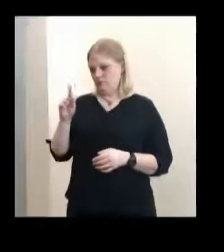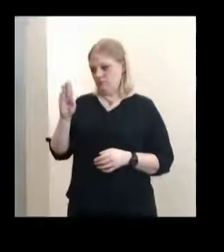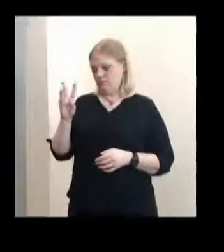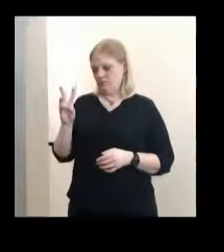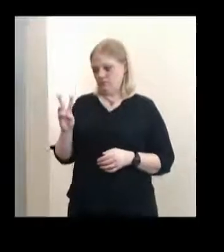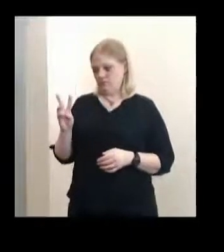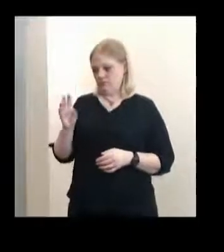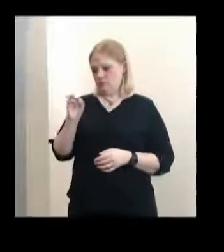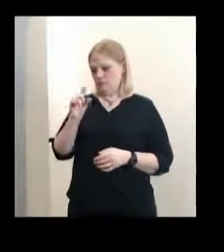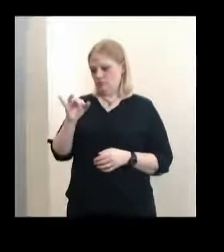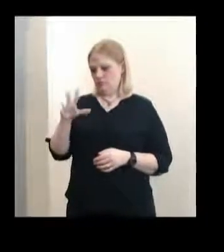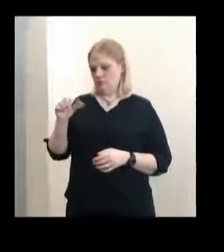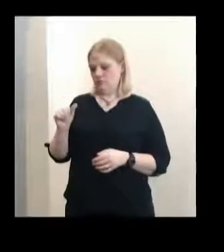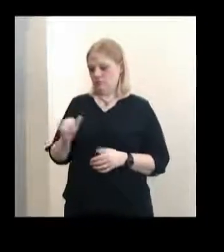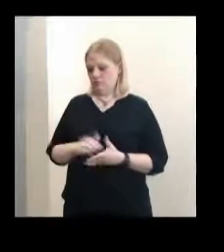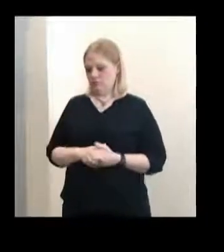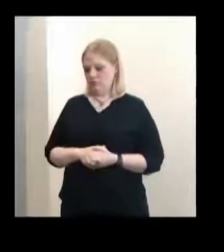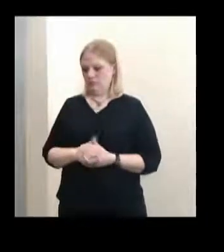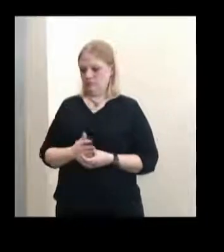WGRZ-TV, Olivia Proya.